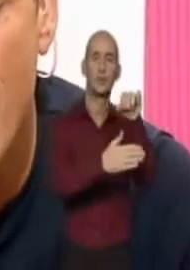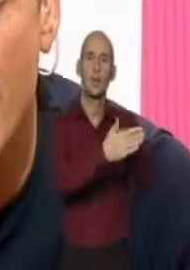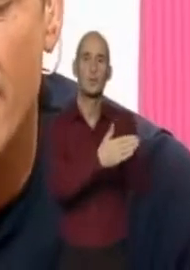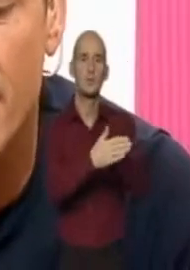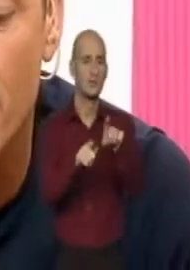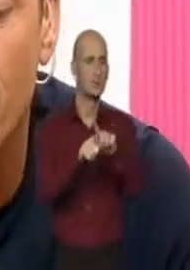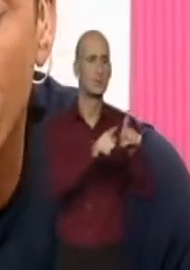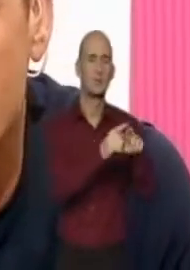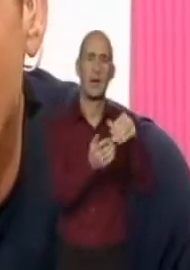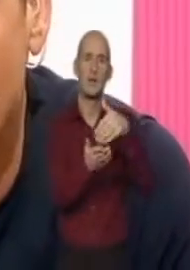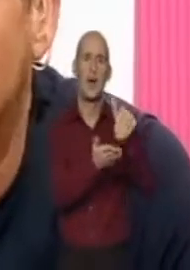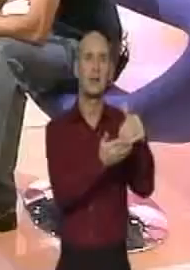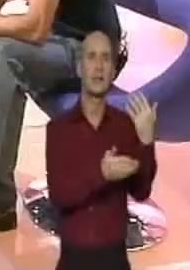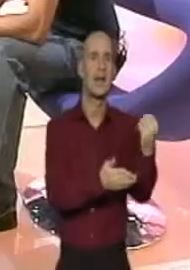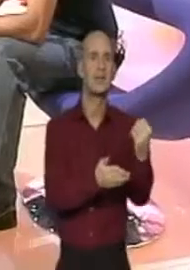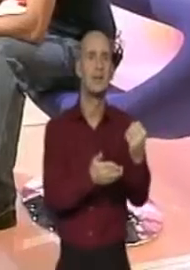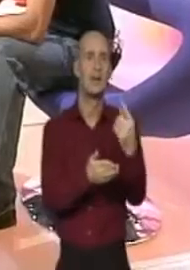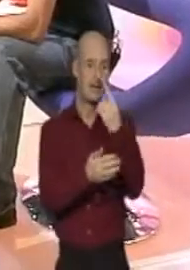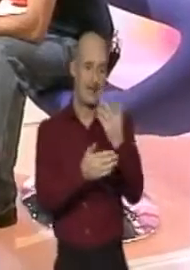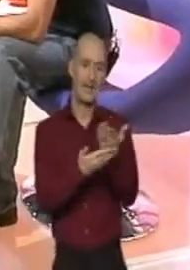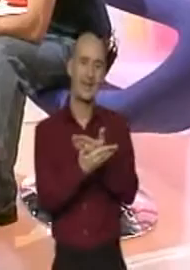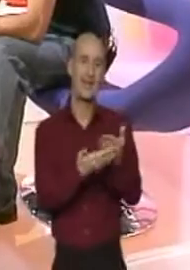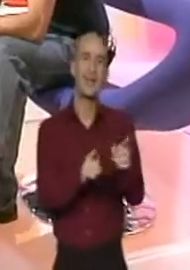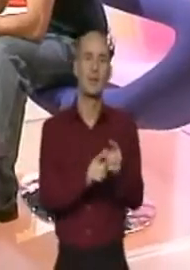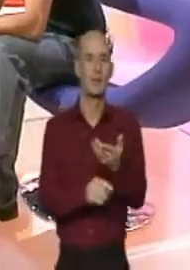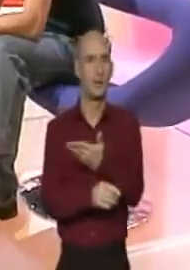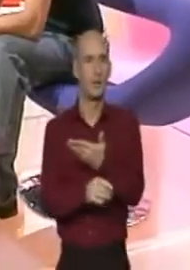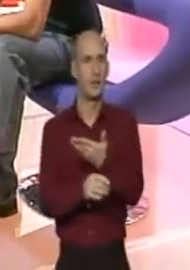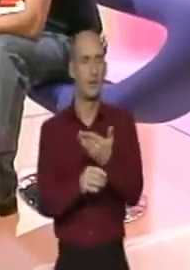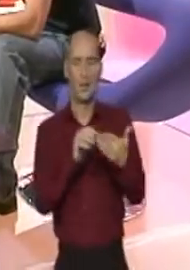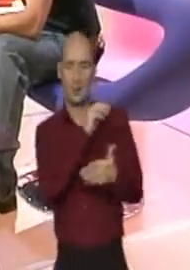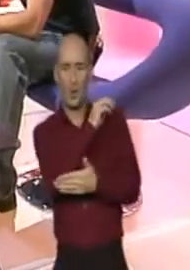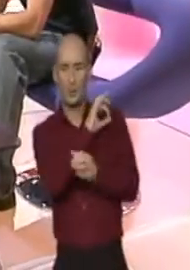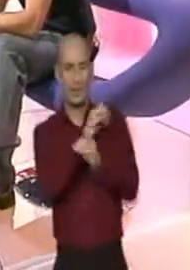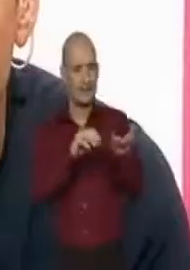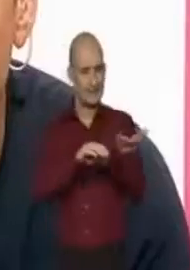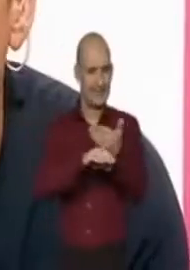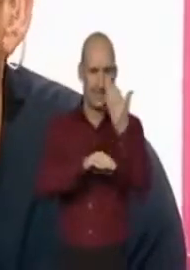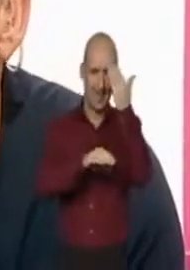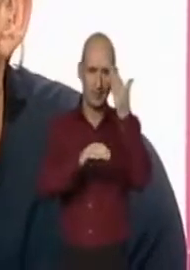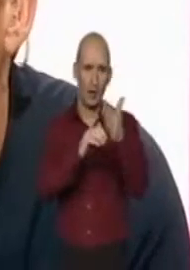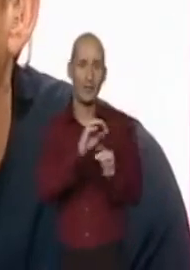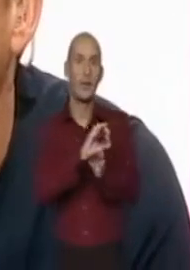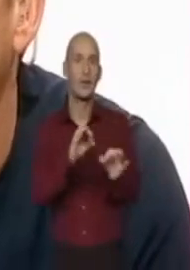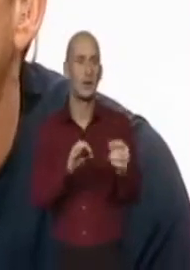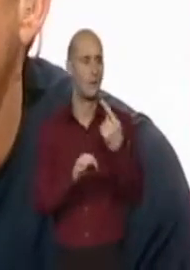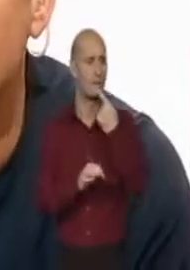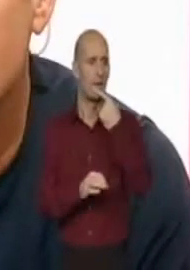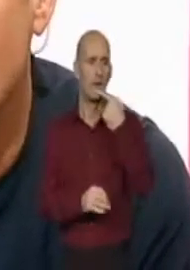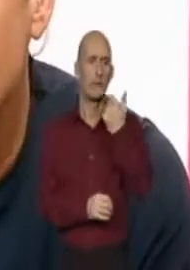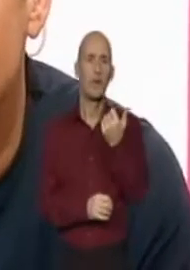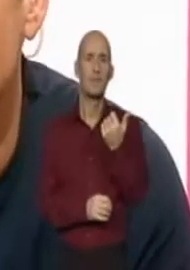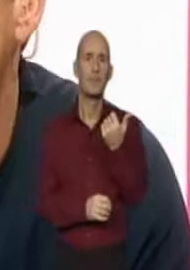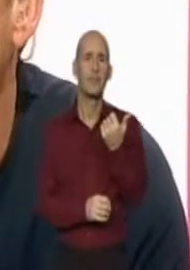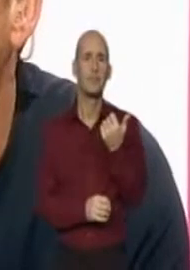markets. You can actually buy it clean fillets like we had it, so there's no work at all. Mm. And I think it just has an incredible flavour. Mm. I mean, it's